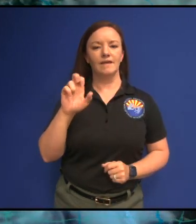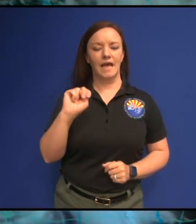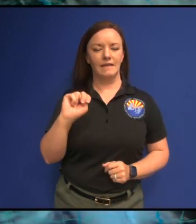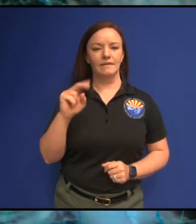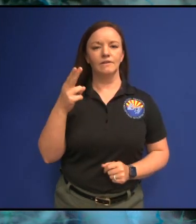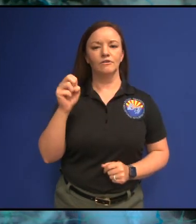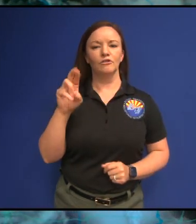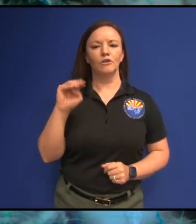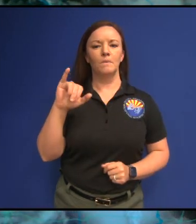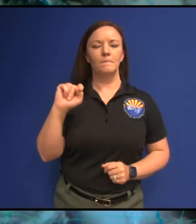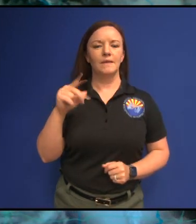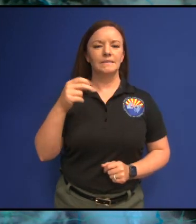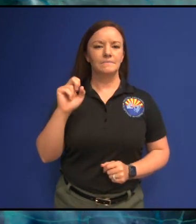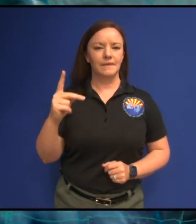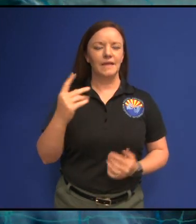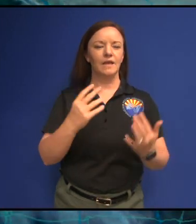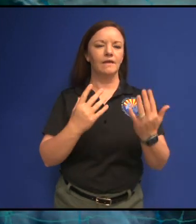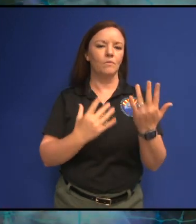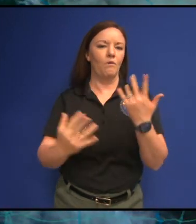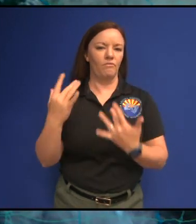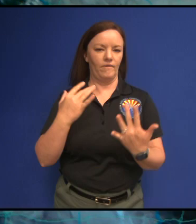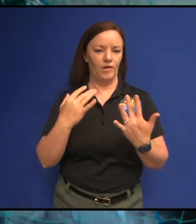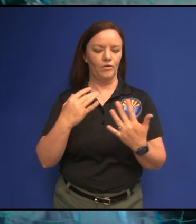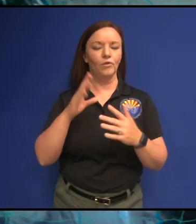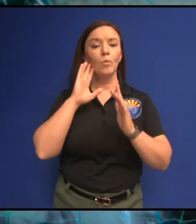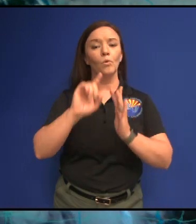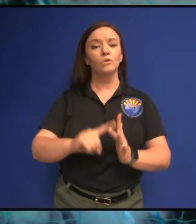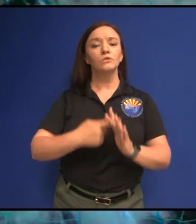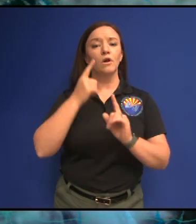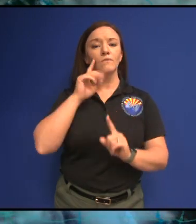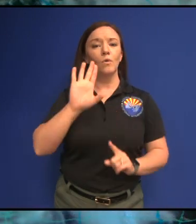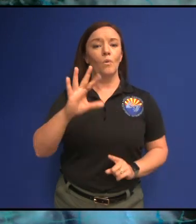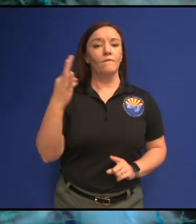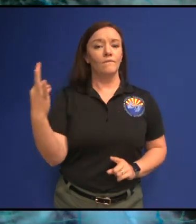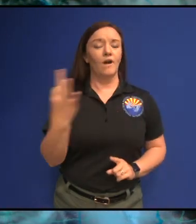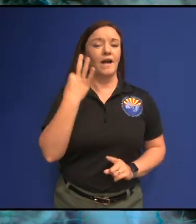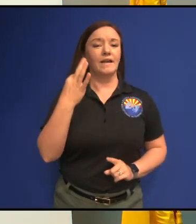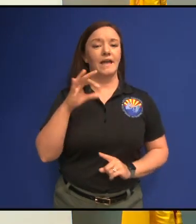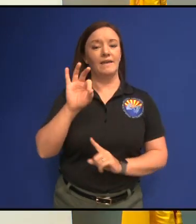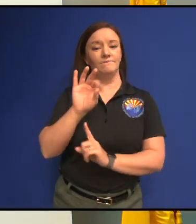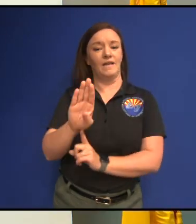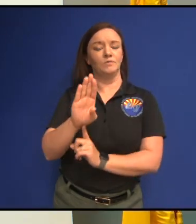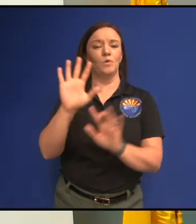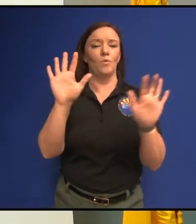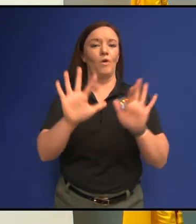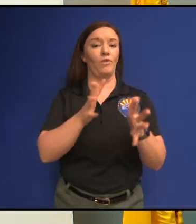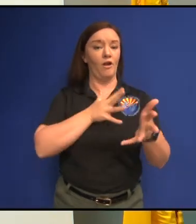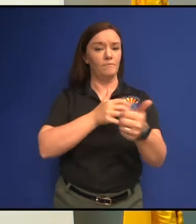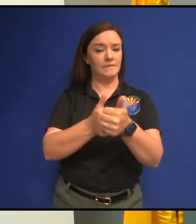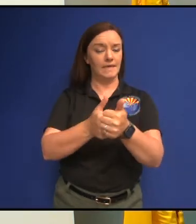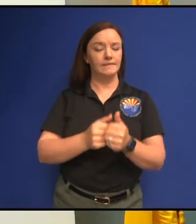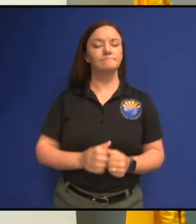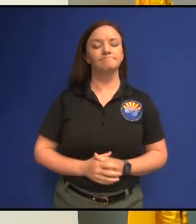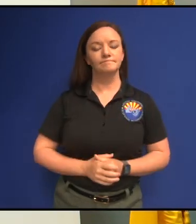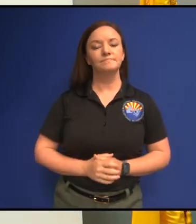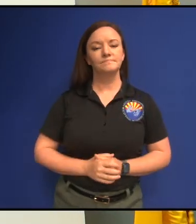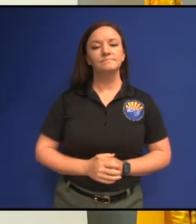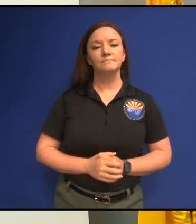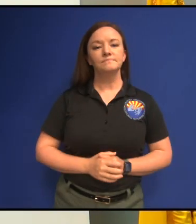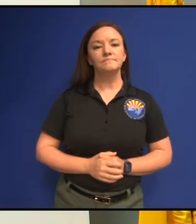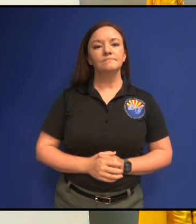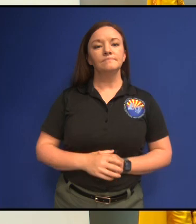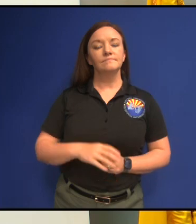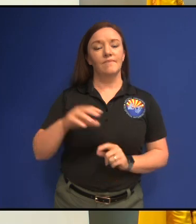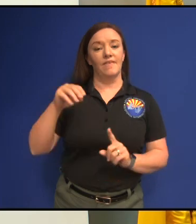wildfire. We'll get started going into your Friday Facebook weather update. Taking a look at our satellite view of the region here,